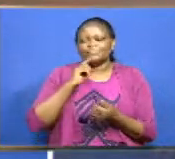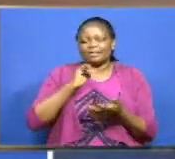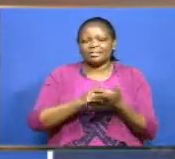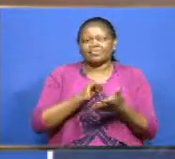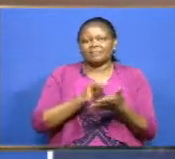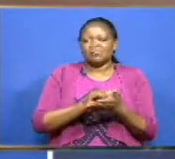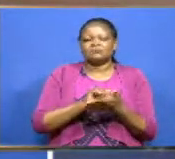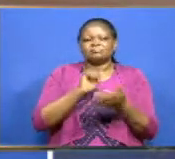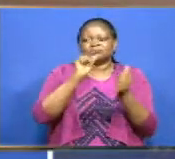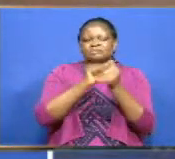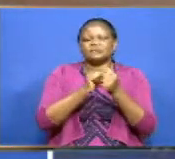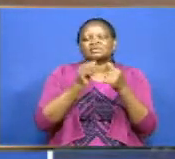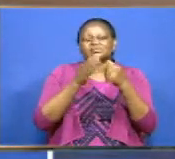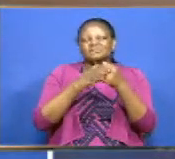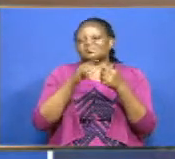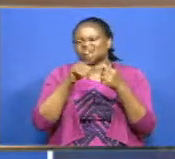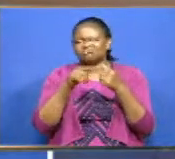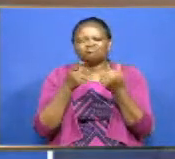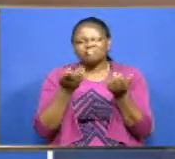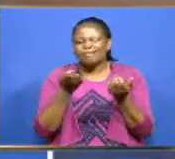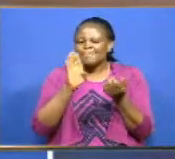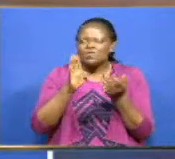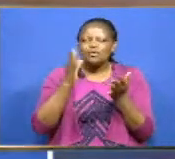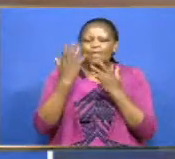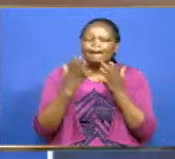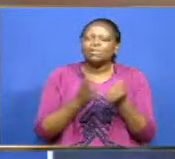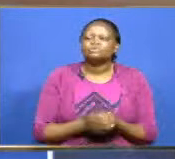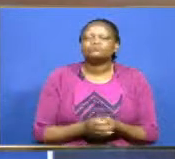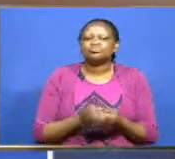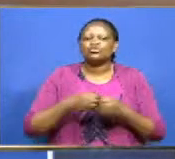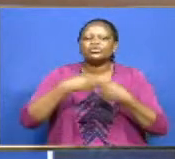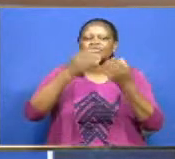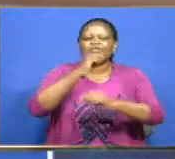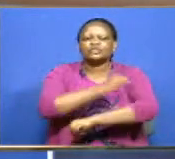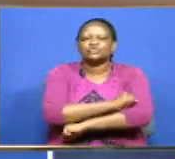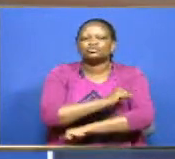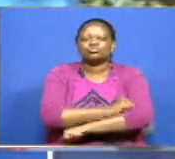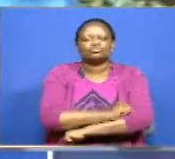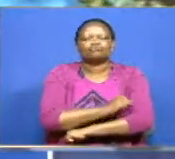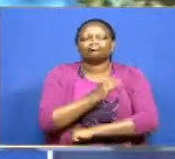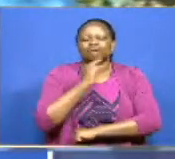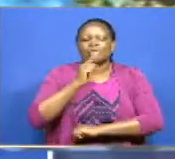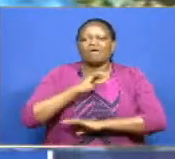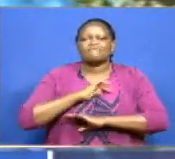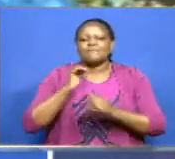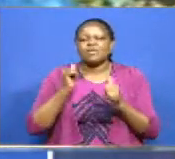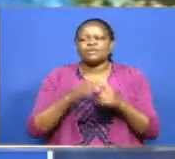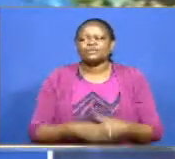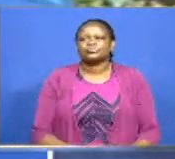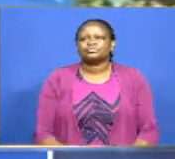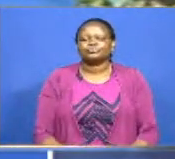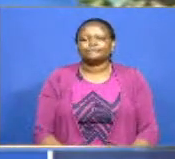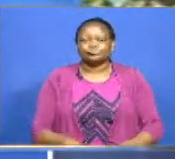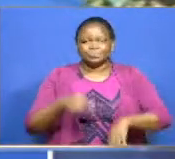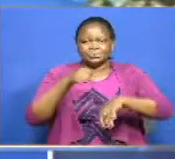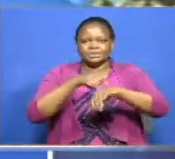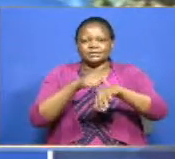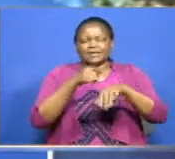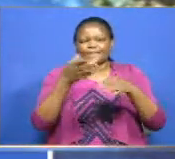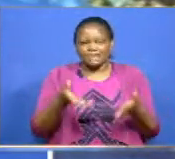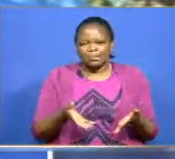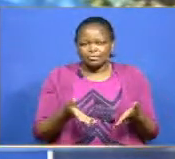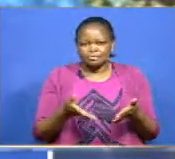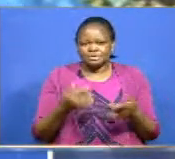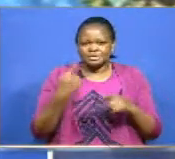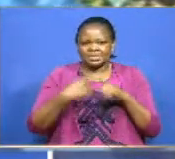bilioni 19.5 zilizotolewa hivi majuzi kwa shule hazitoshi. This time, the